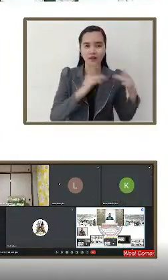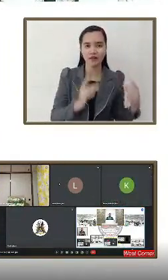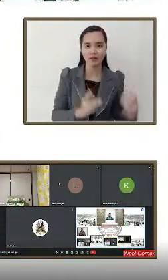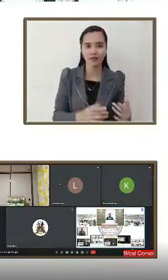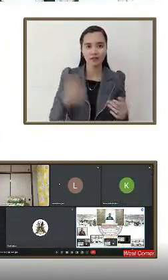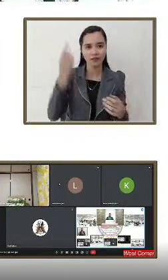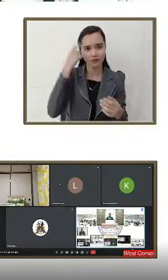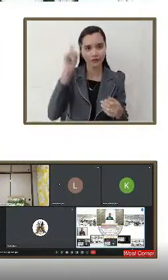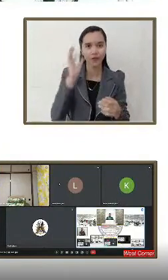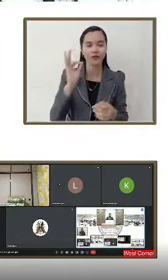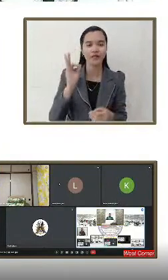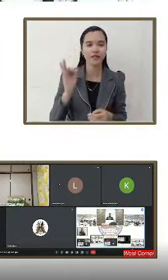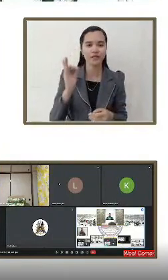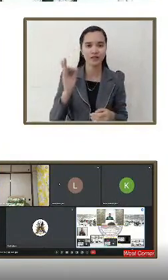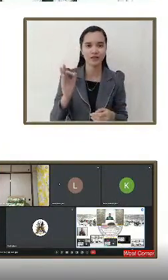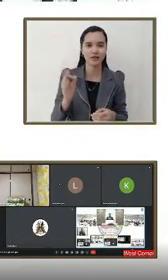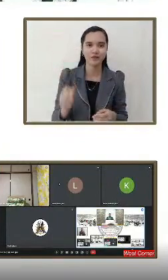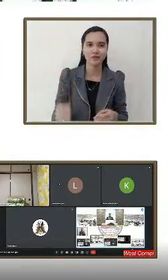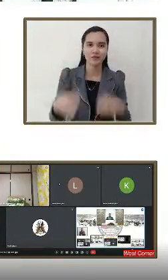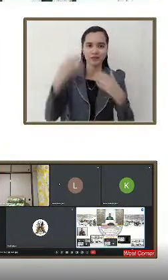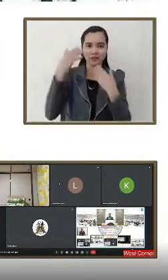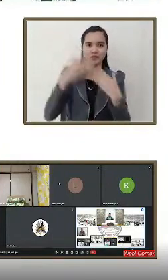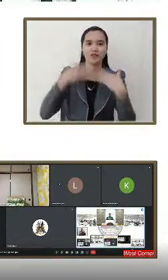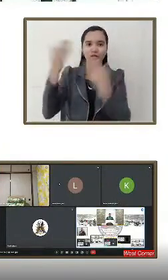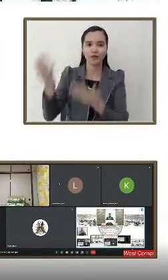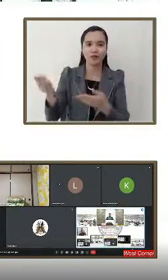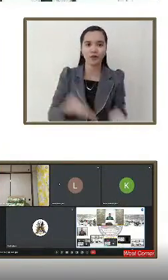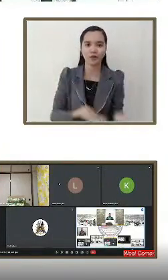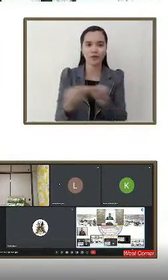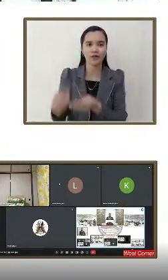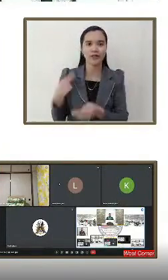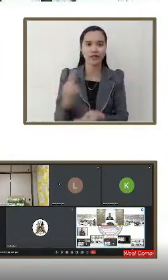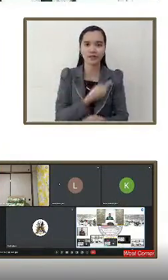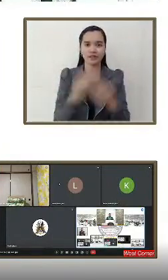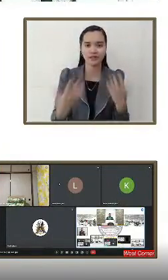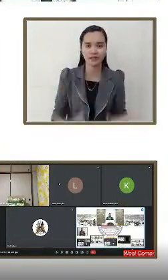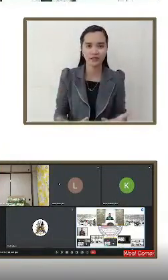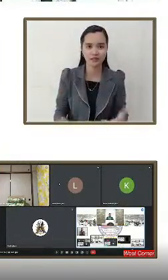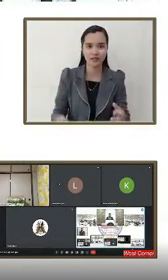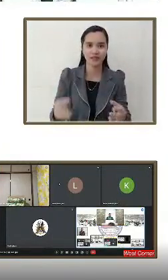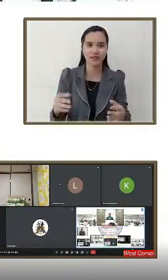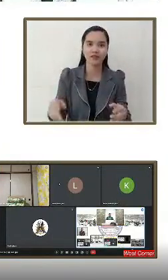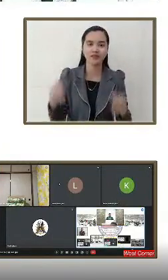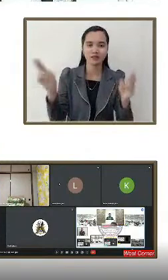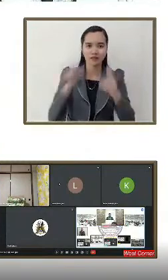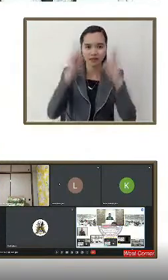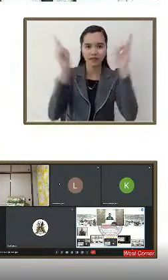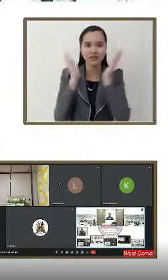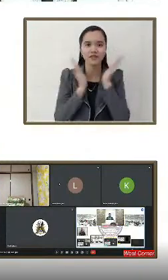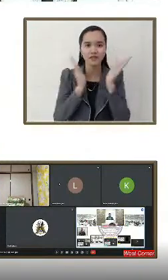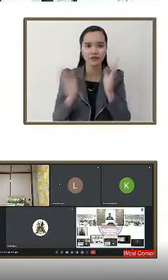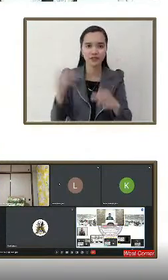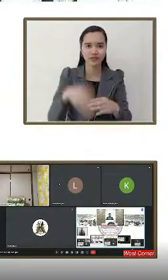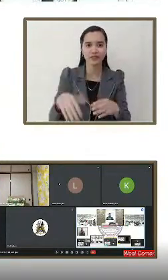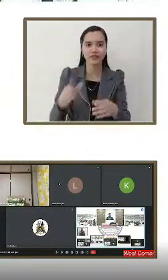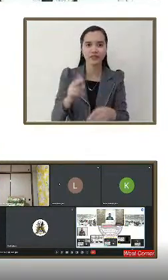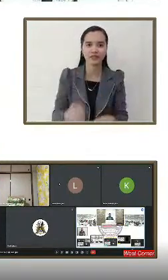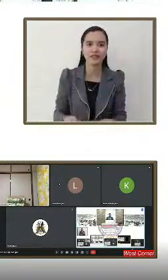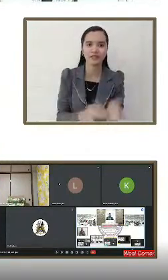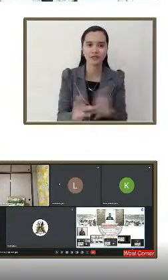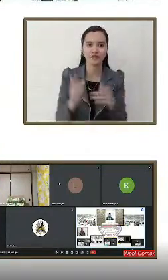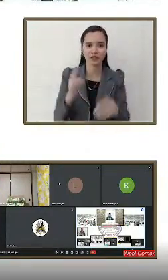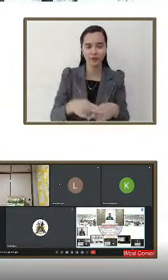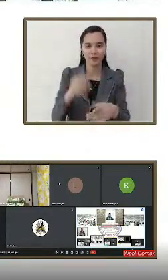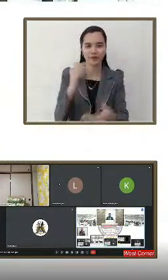bringing us together in your house to once again have another Hallelujah worship service. All these things, Father, we pray in Jesus' name.